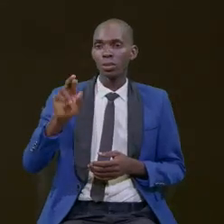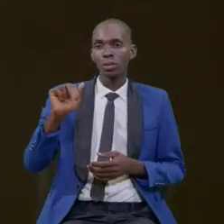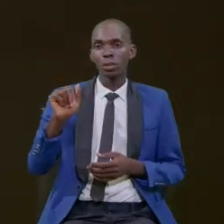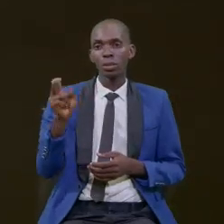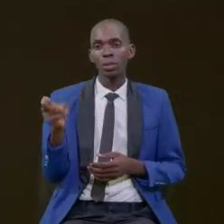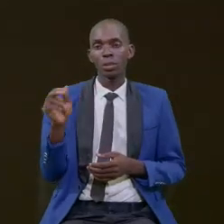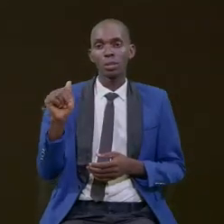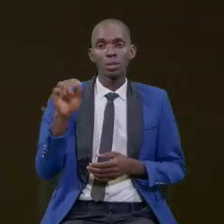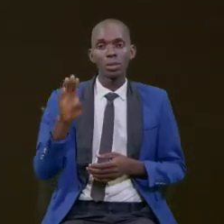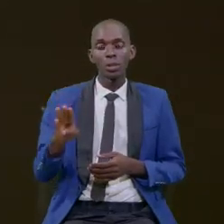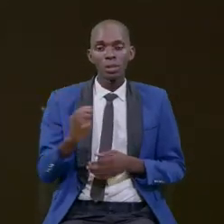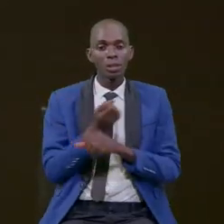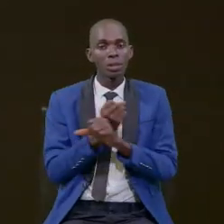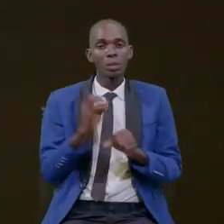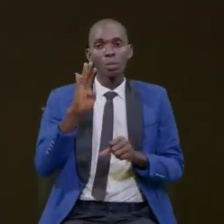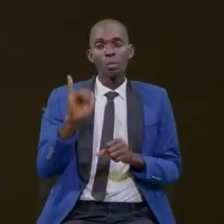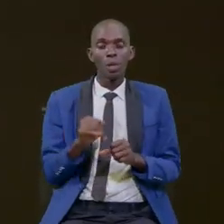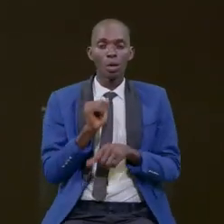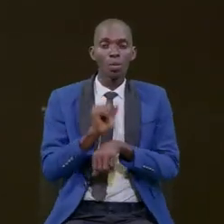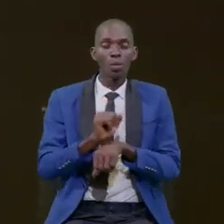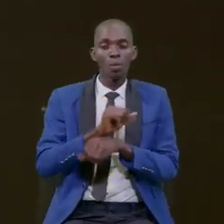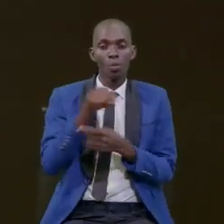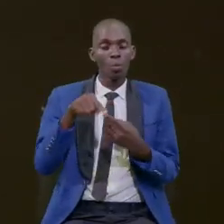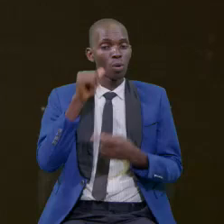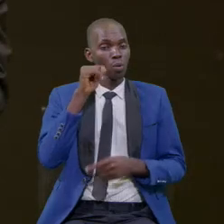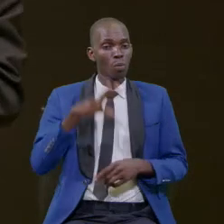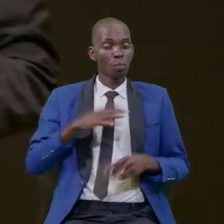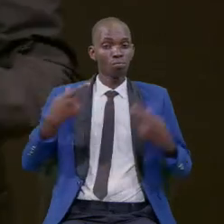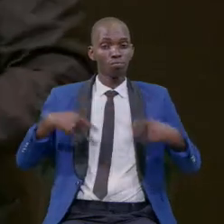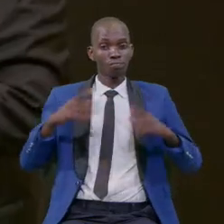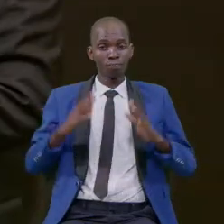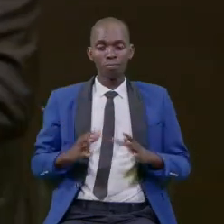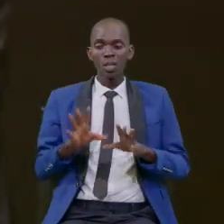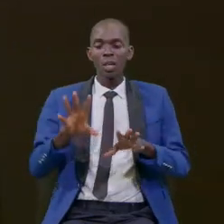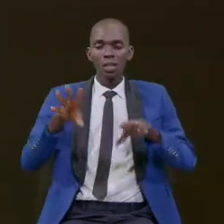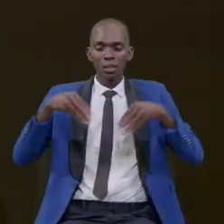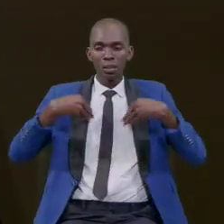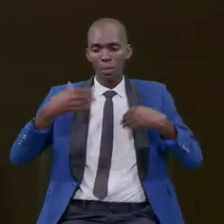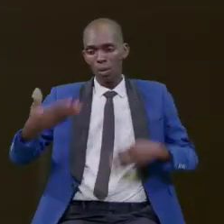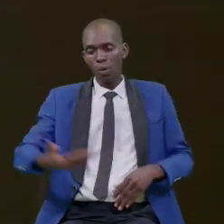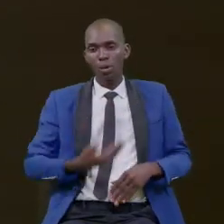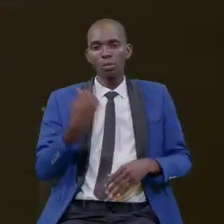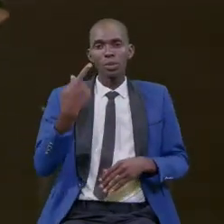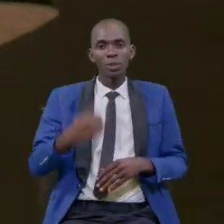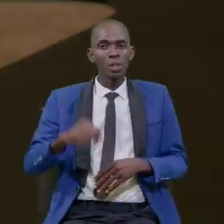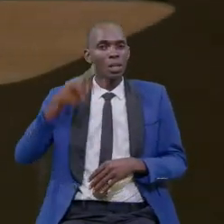by works when she received the spies? The people who have thought